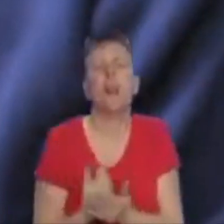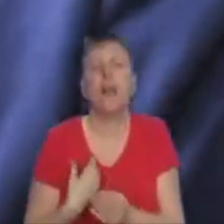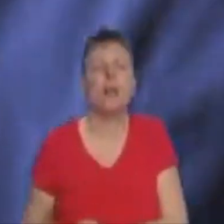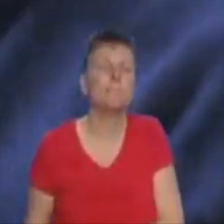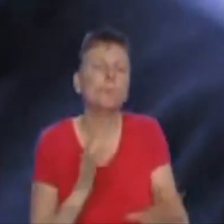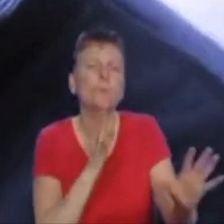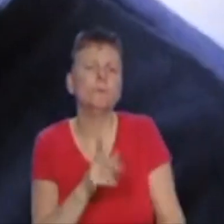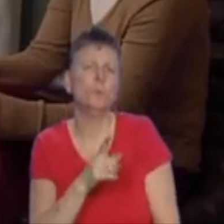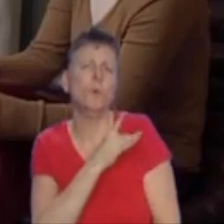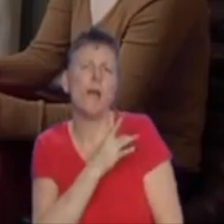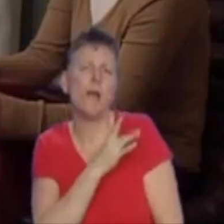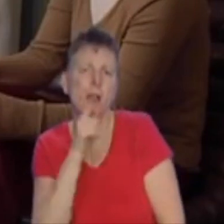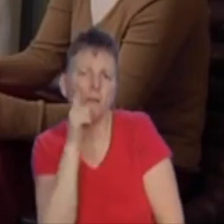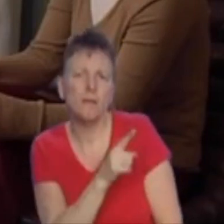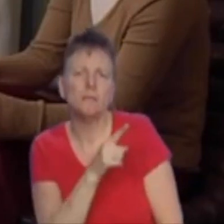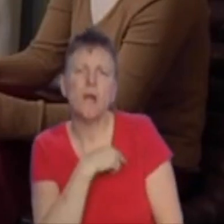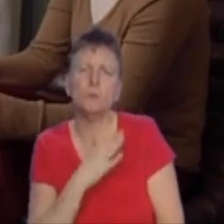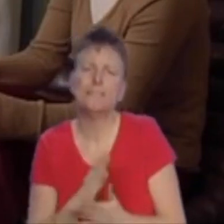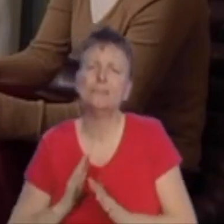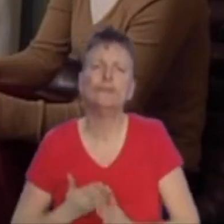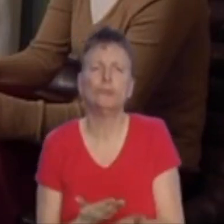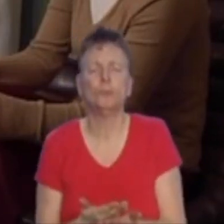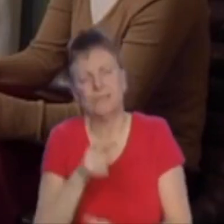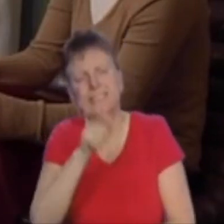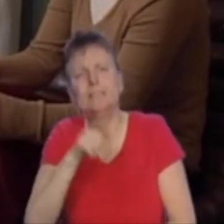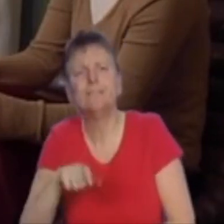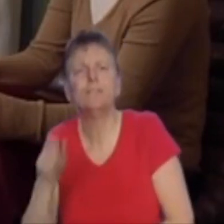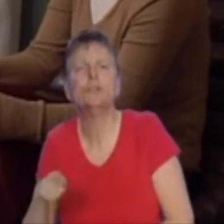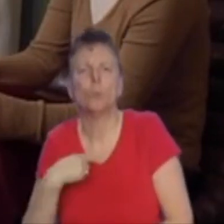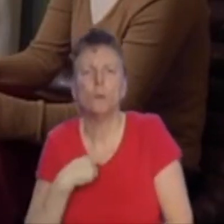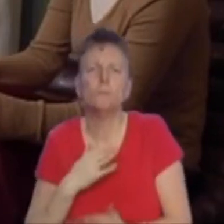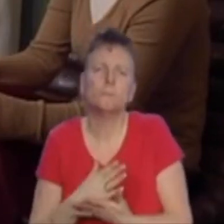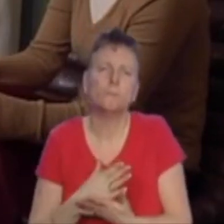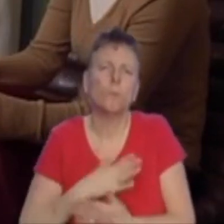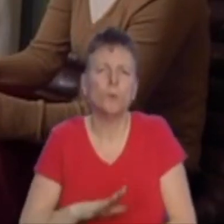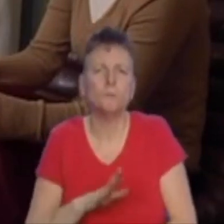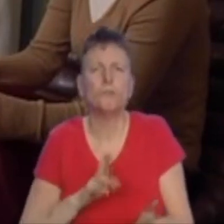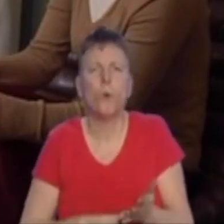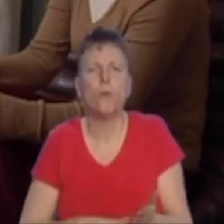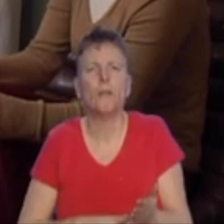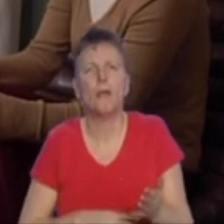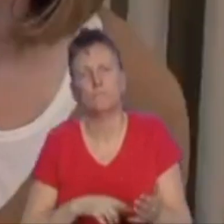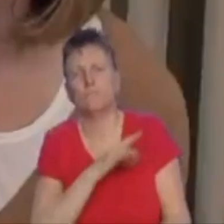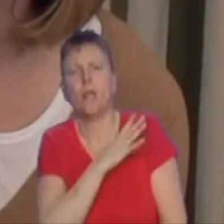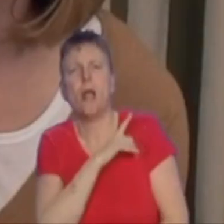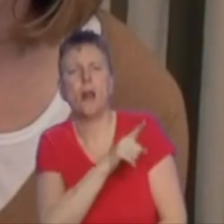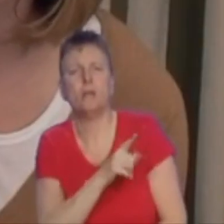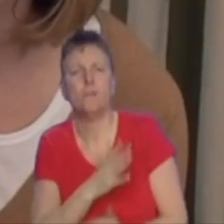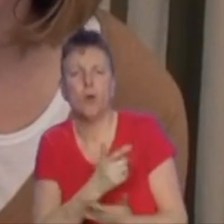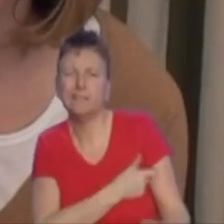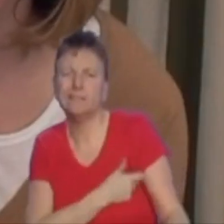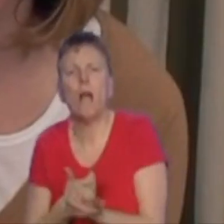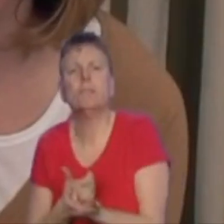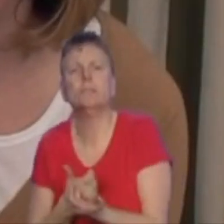Northern Ireland, where I was introduced to certain individuals that are particularly wanted in Northern Ireland for terrorist offences. I presume you